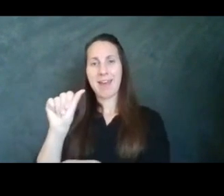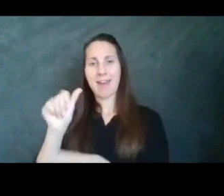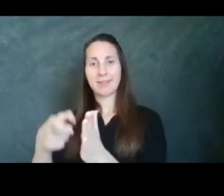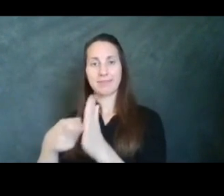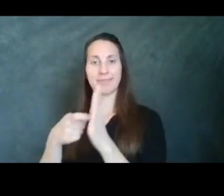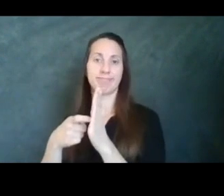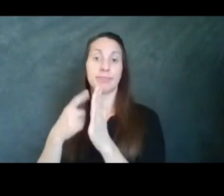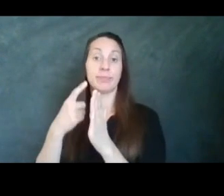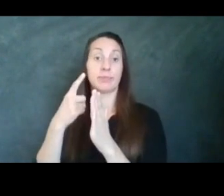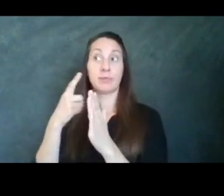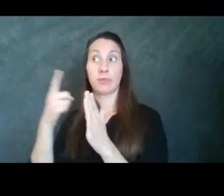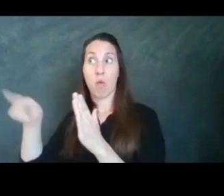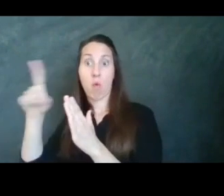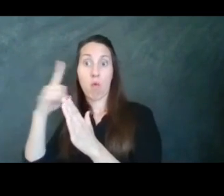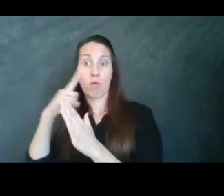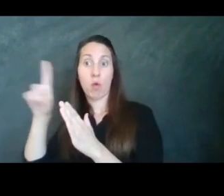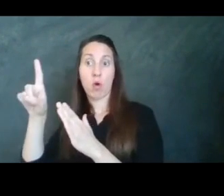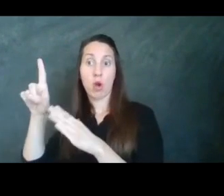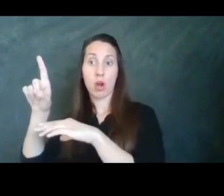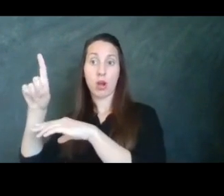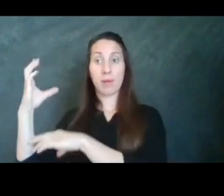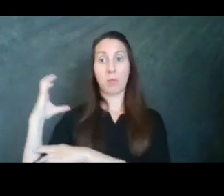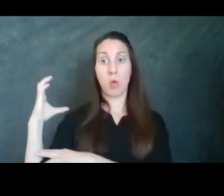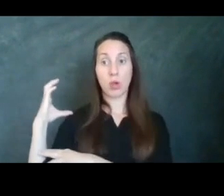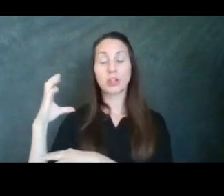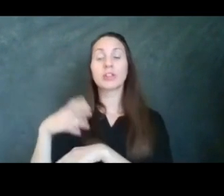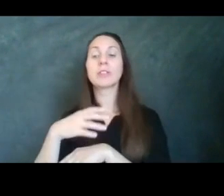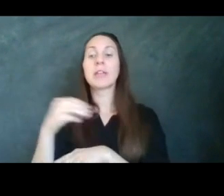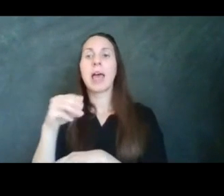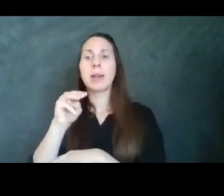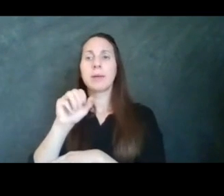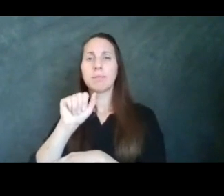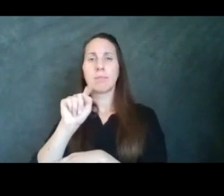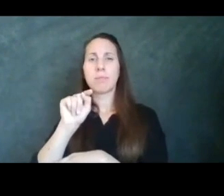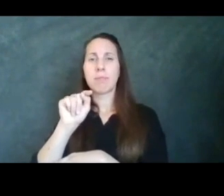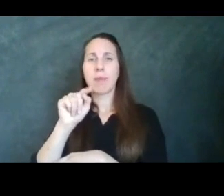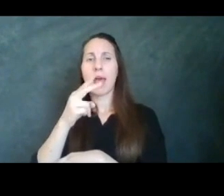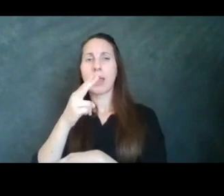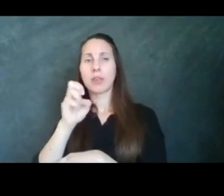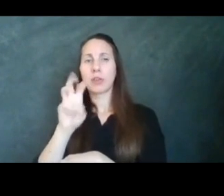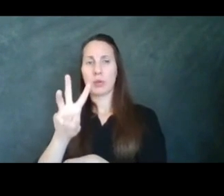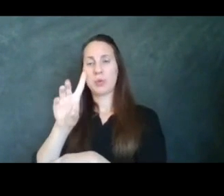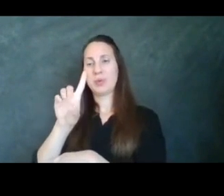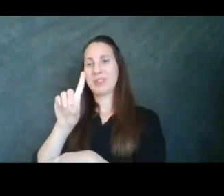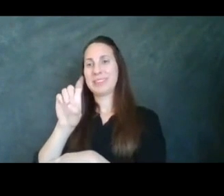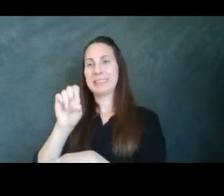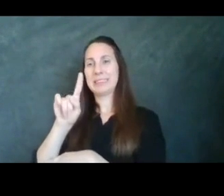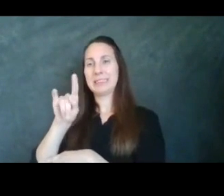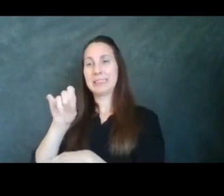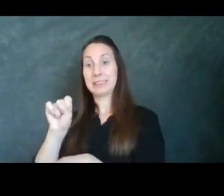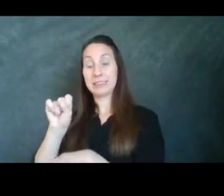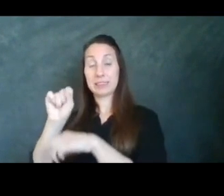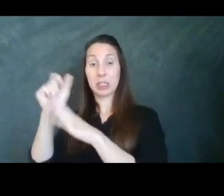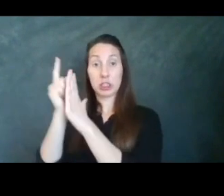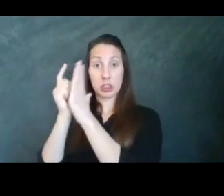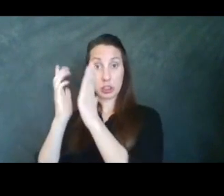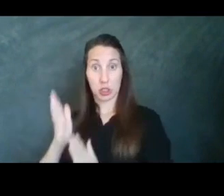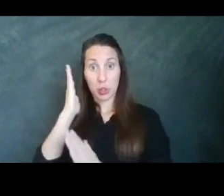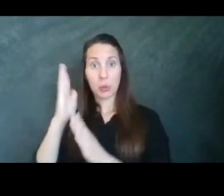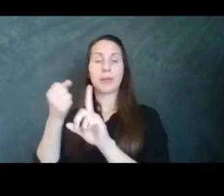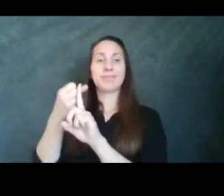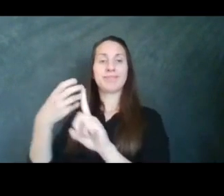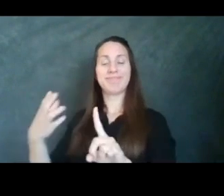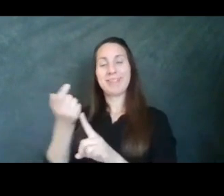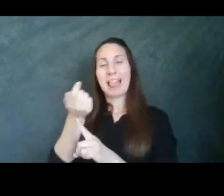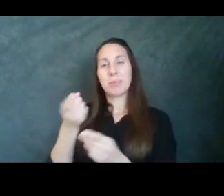and Matthew Dietz, attorney, who will tell us a little bit about ADA accommodations as